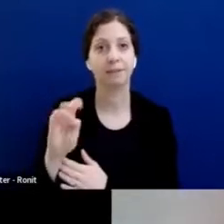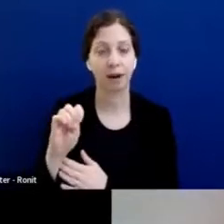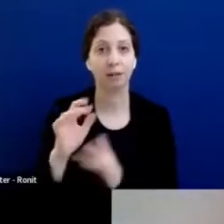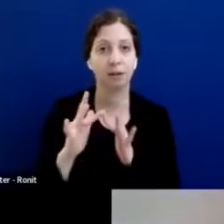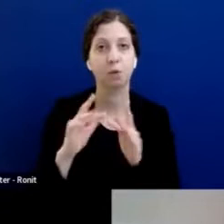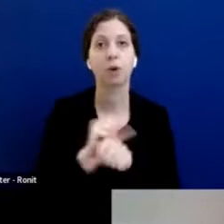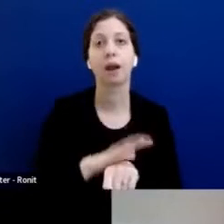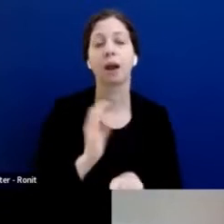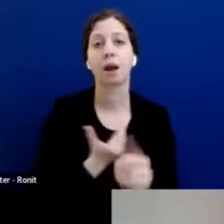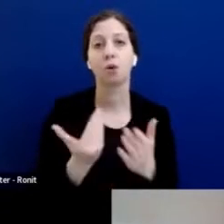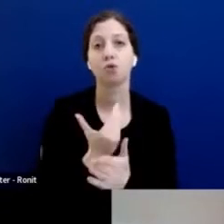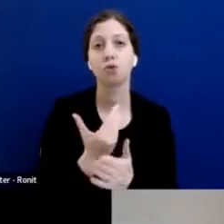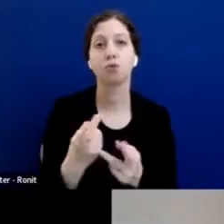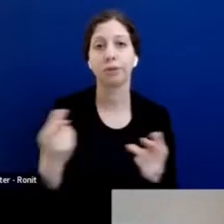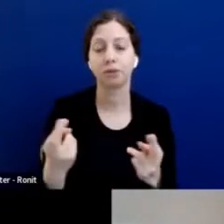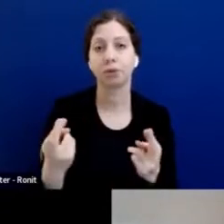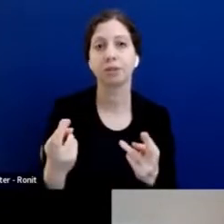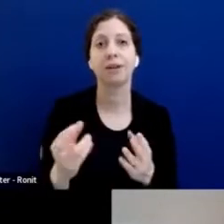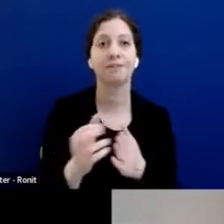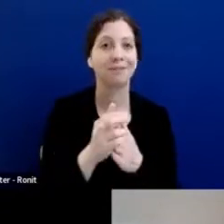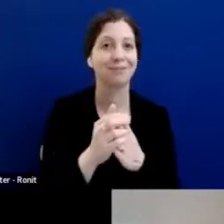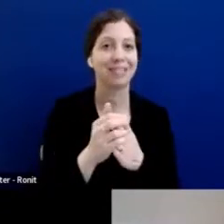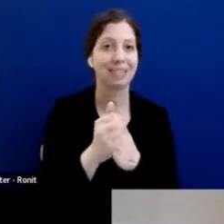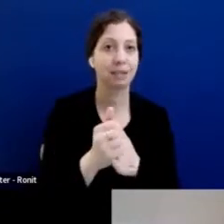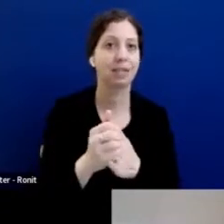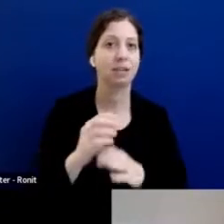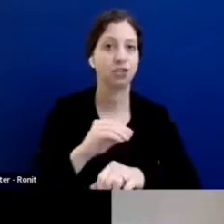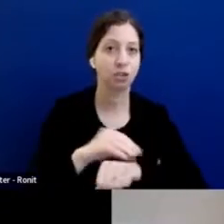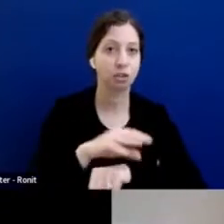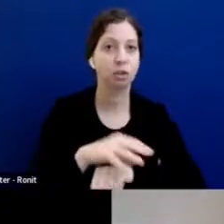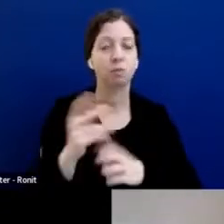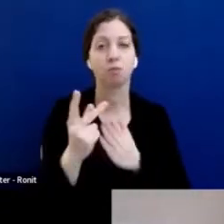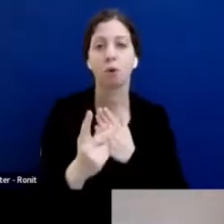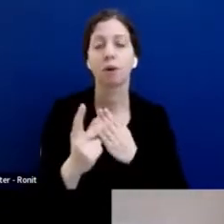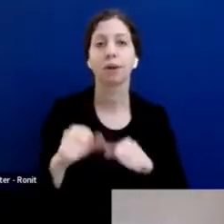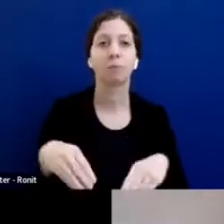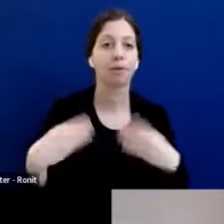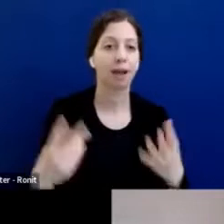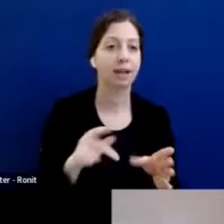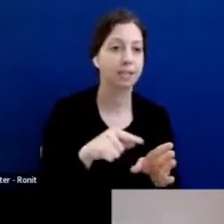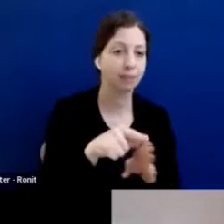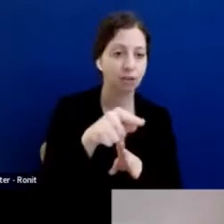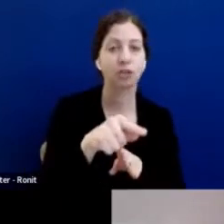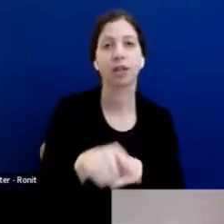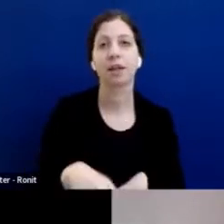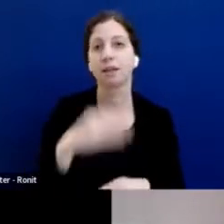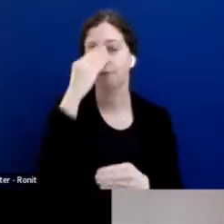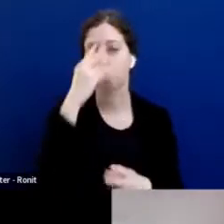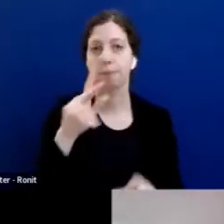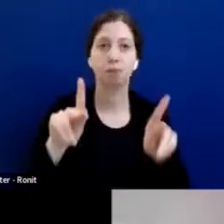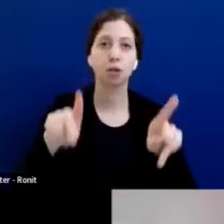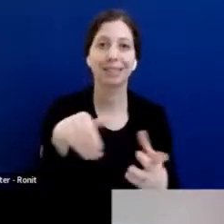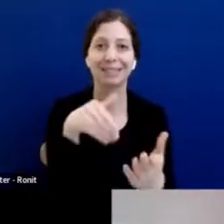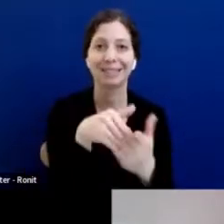new resource facilitation program so that we can provide specialized, informed, person-centered care to people who